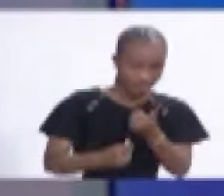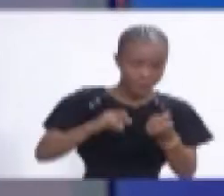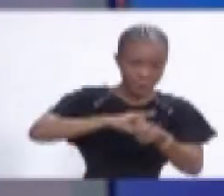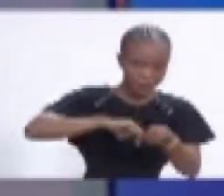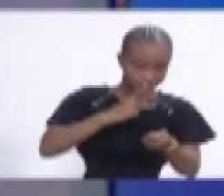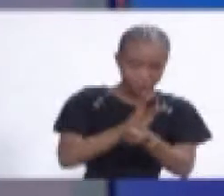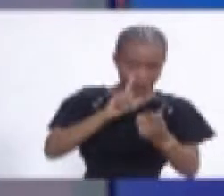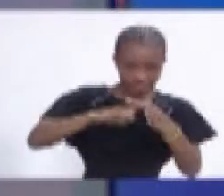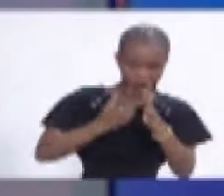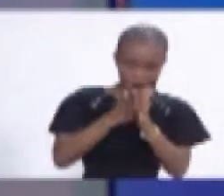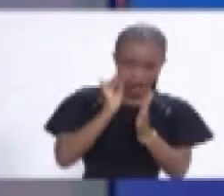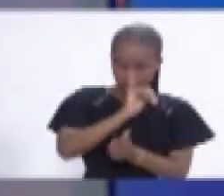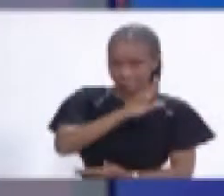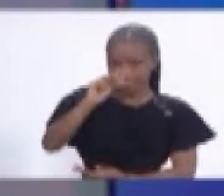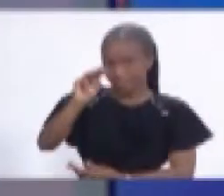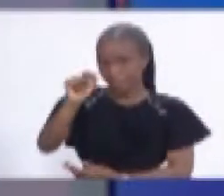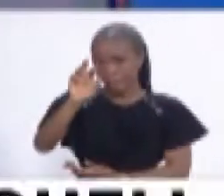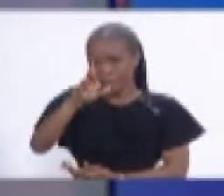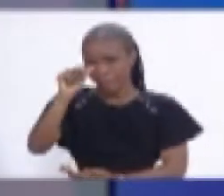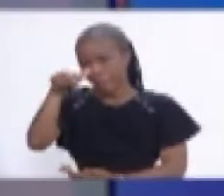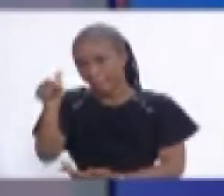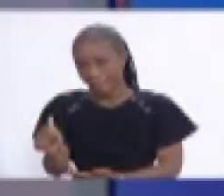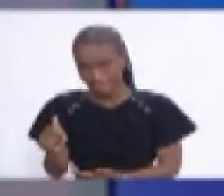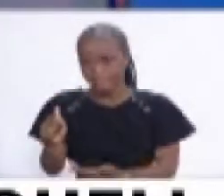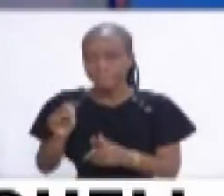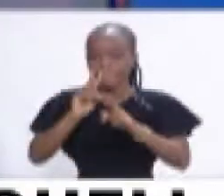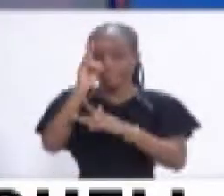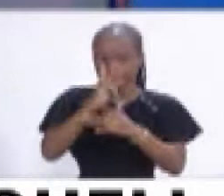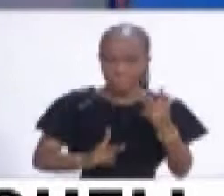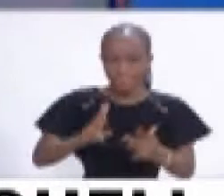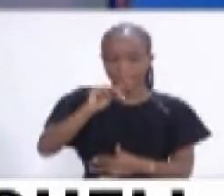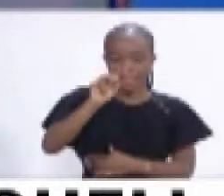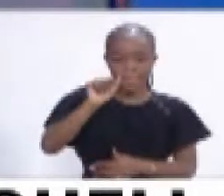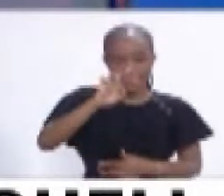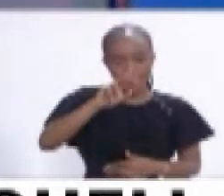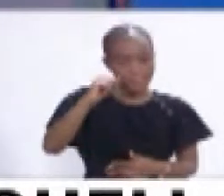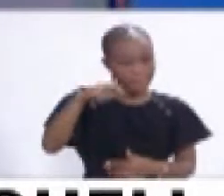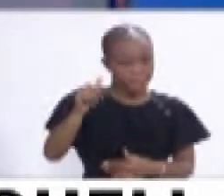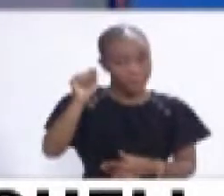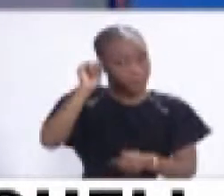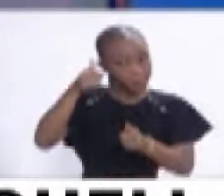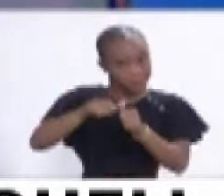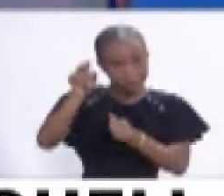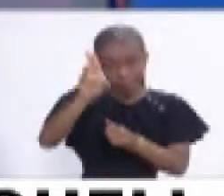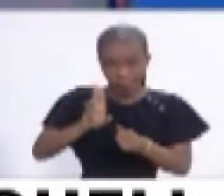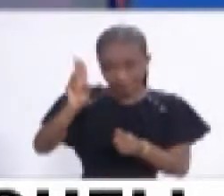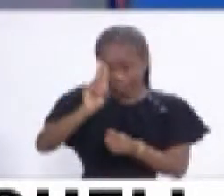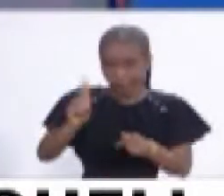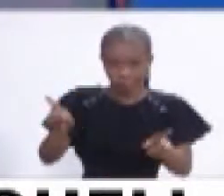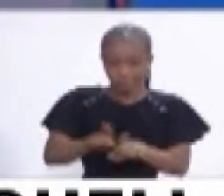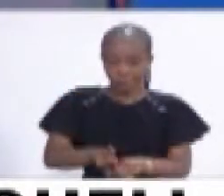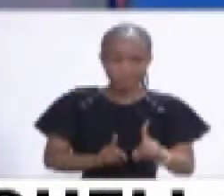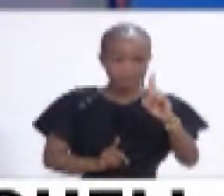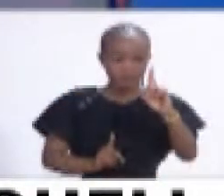that Maraga bombshell. Now, former Chief Justice David Maraga said he will remember President Uhuru Kenyatta as